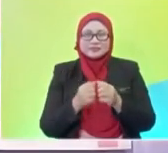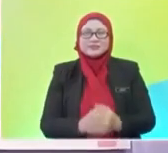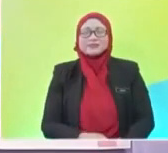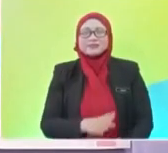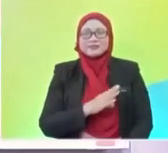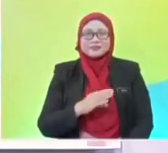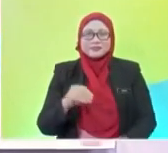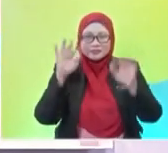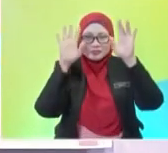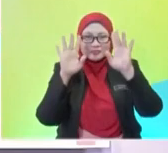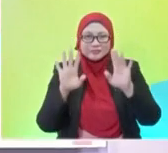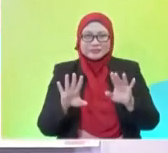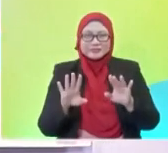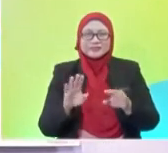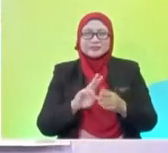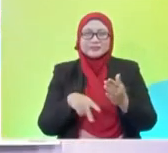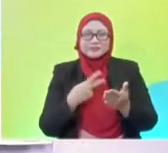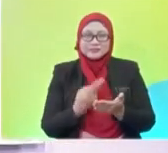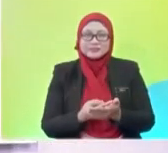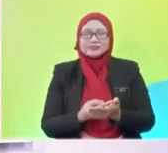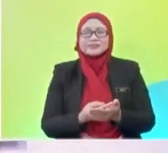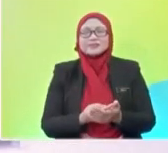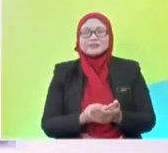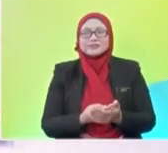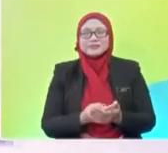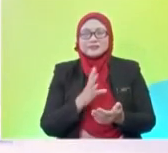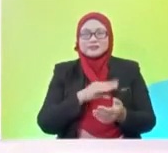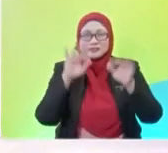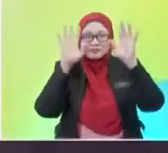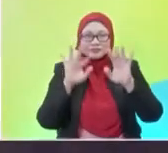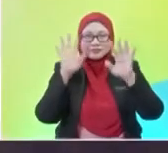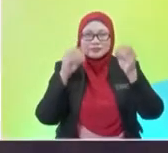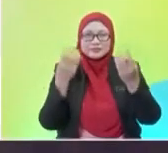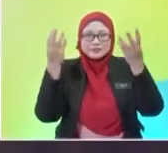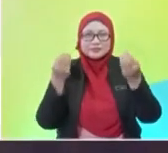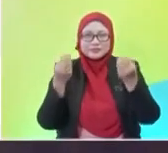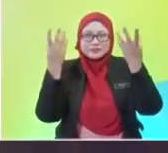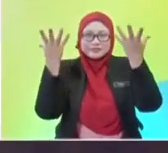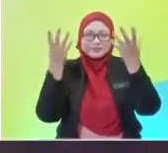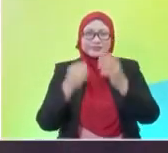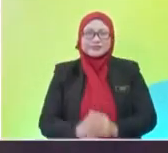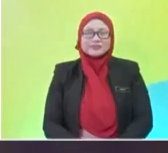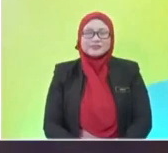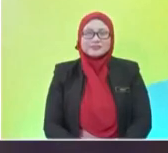the raindrops fell on Jimmy's head, fell on his friend's head. And the rains are getting heavier and heavier. So?